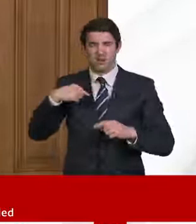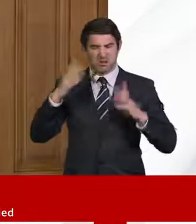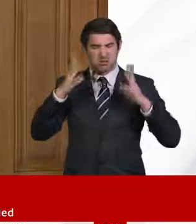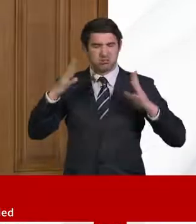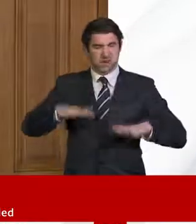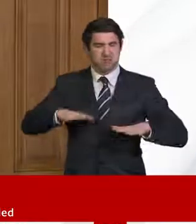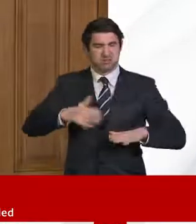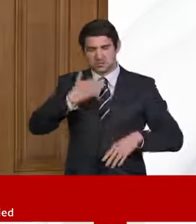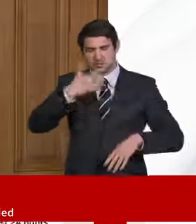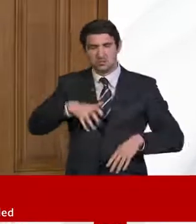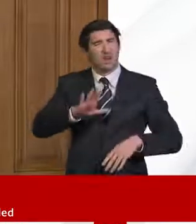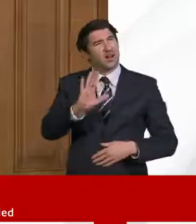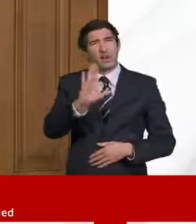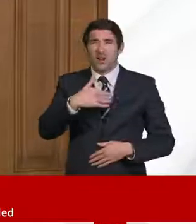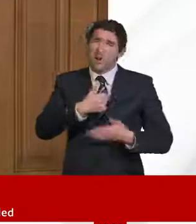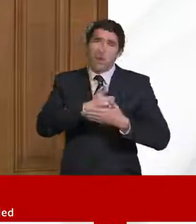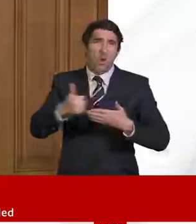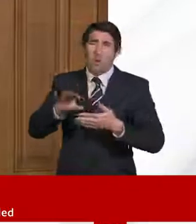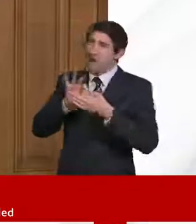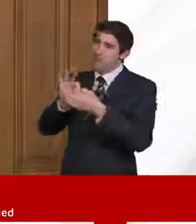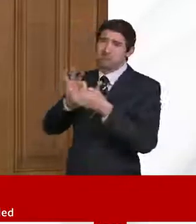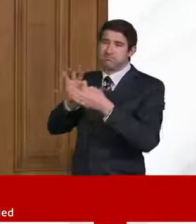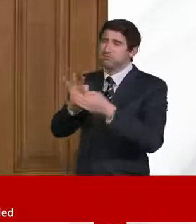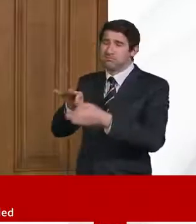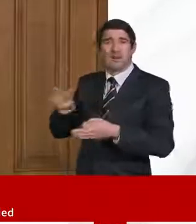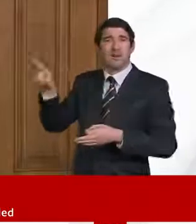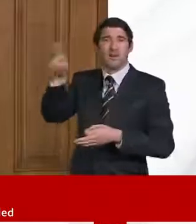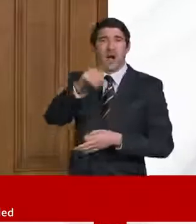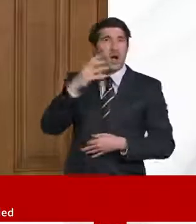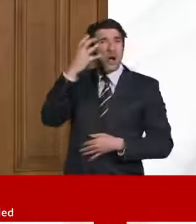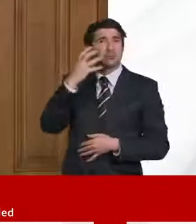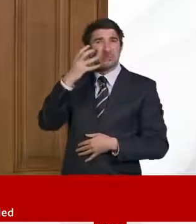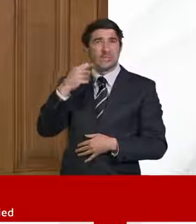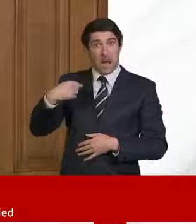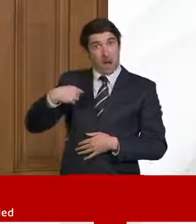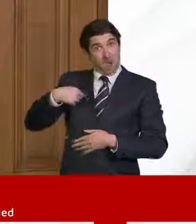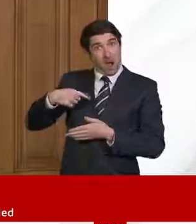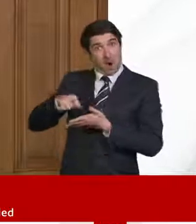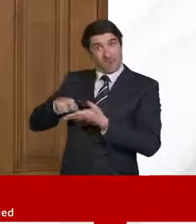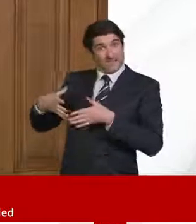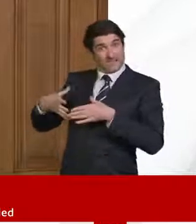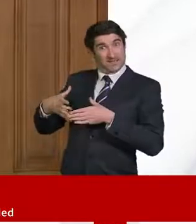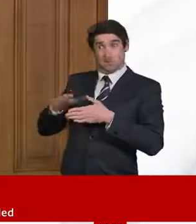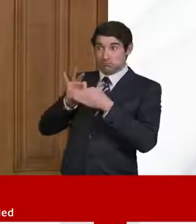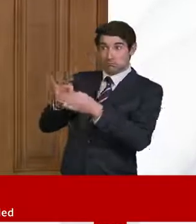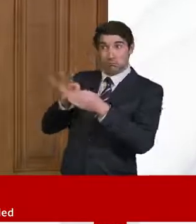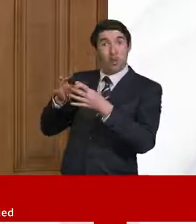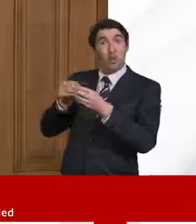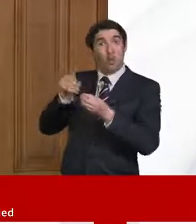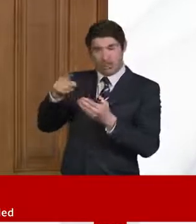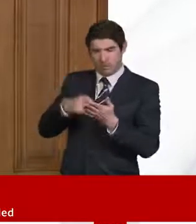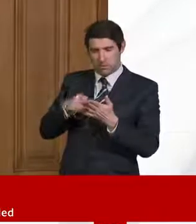with the epidemiologist at the Robert Koch Institute in Germany to ensure that we are, as Stephen said, using comparable